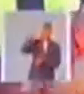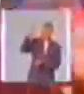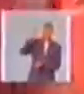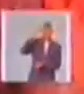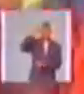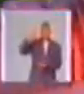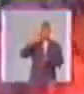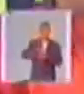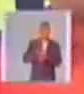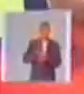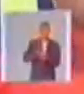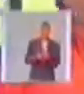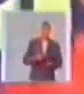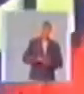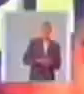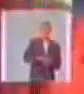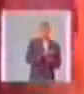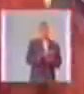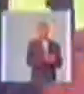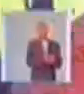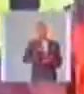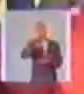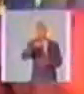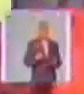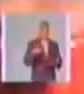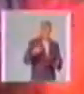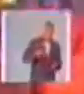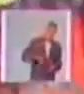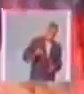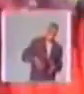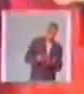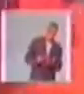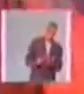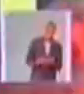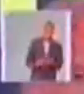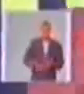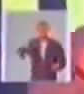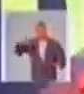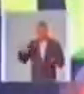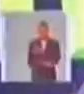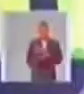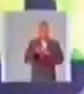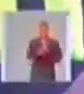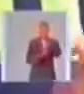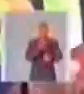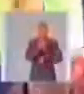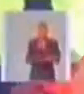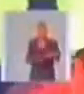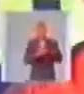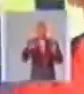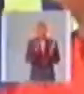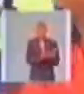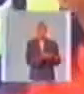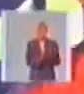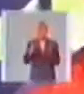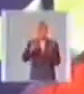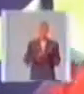church, are your business. Near Persica, your Pequia, the first one, you be your business, no? And like of us asking